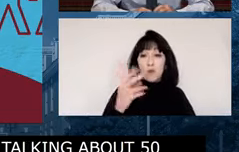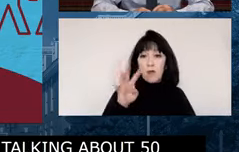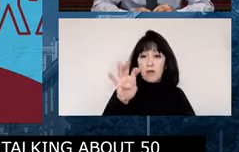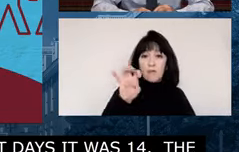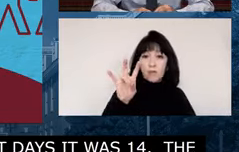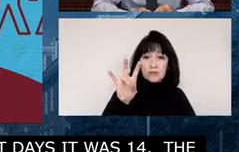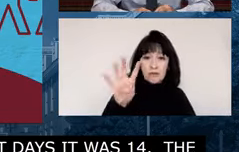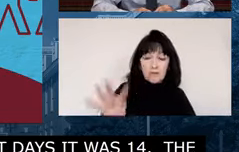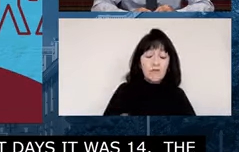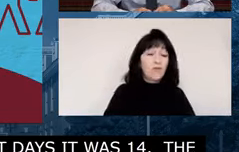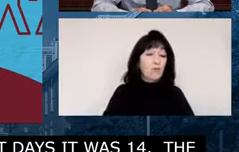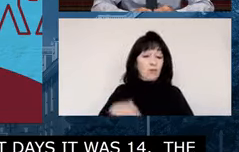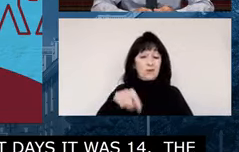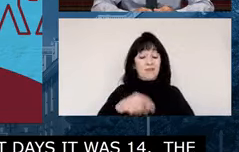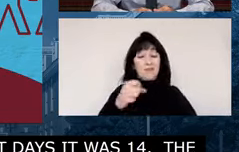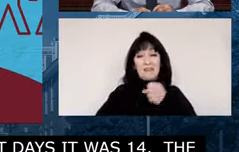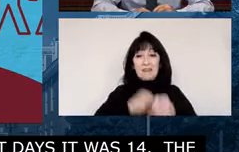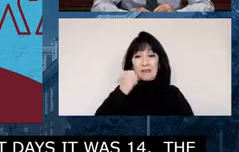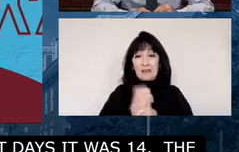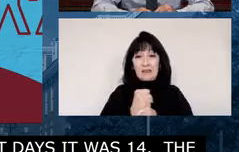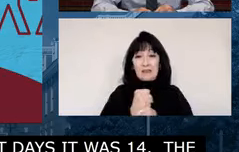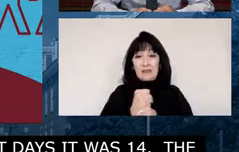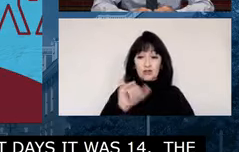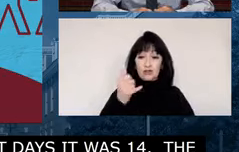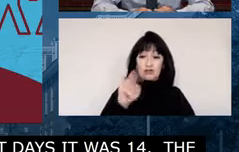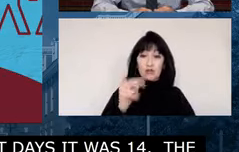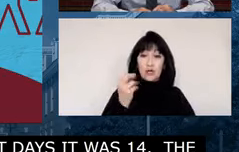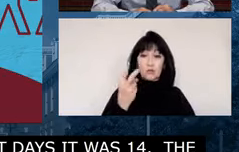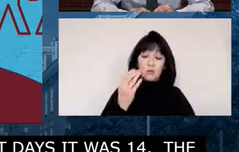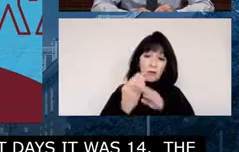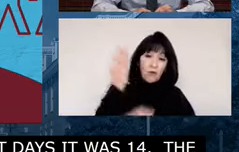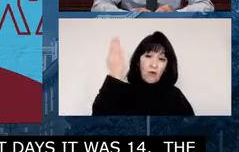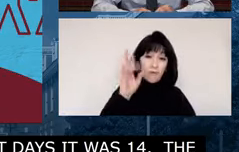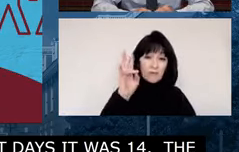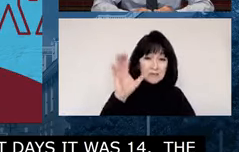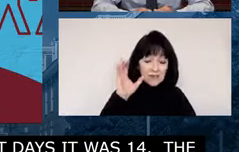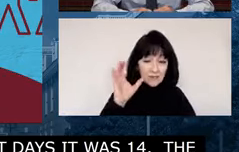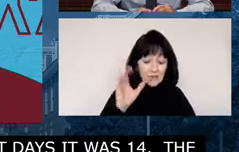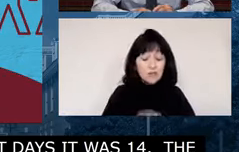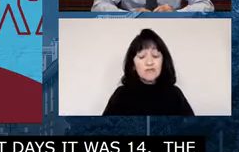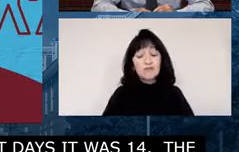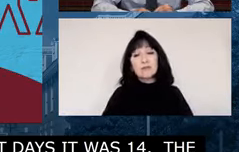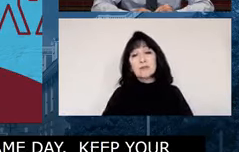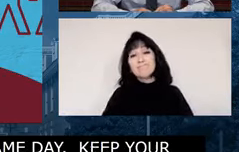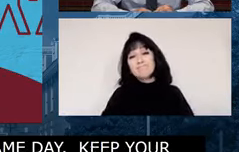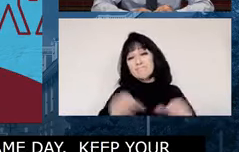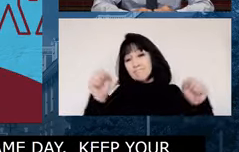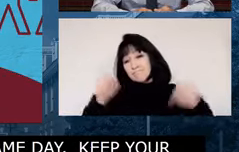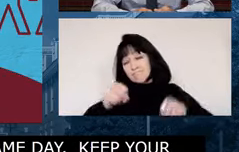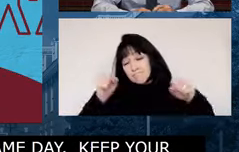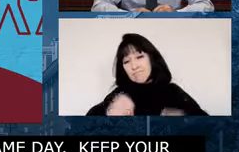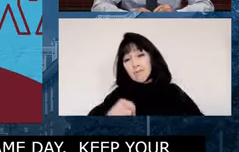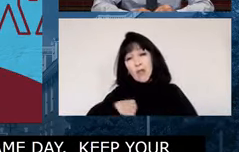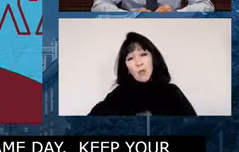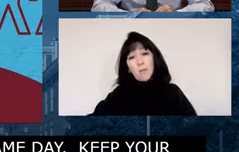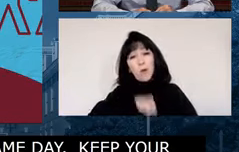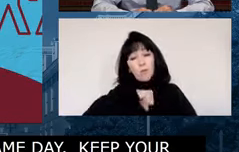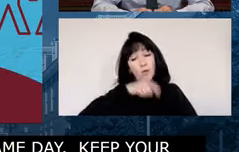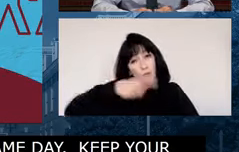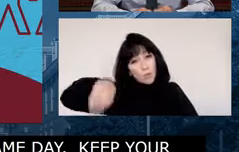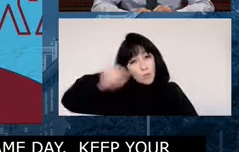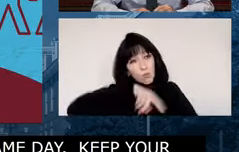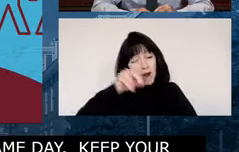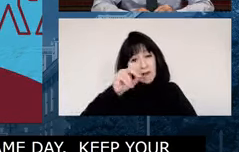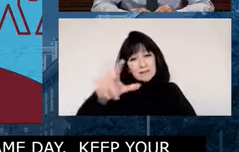still not out of it yet. Keep your mask on. That compliance has been really good. I'm really excited and proud of folks